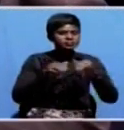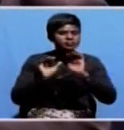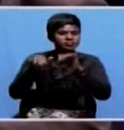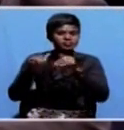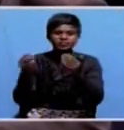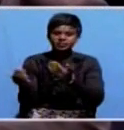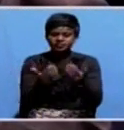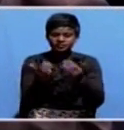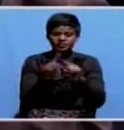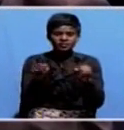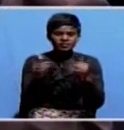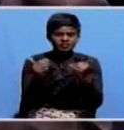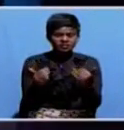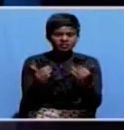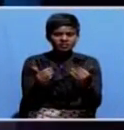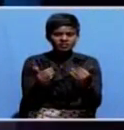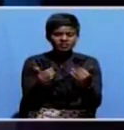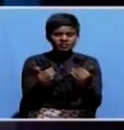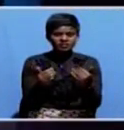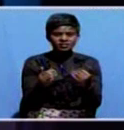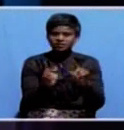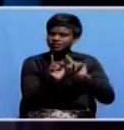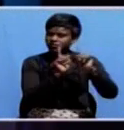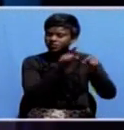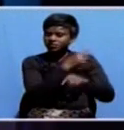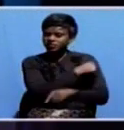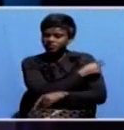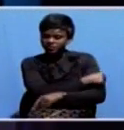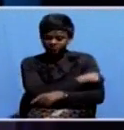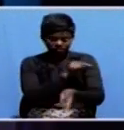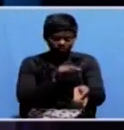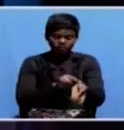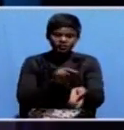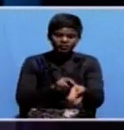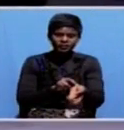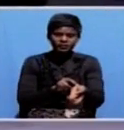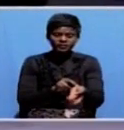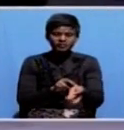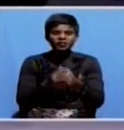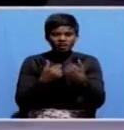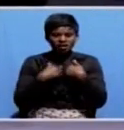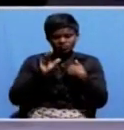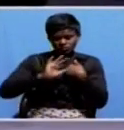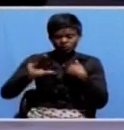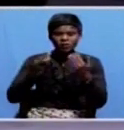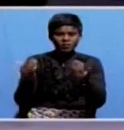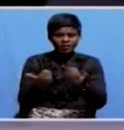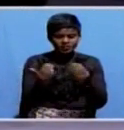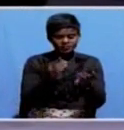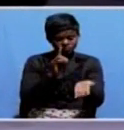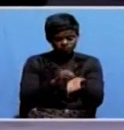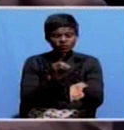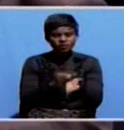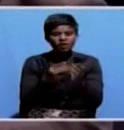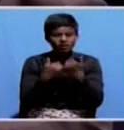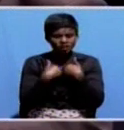now, Grevasio, you go to the hospital, the nurses have got their own transport. The doctors have also